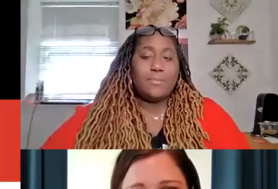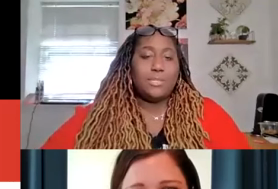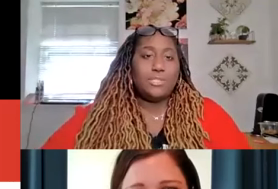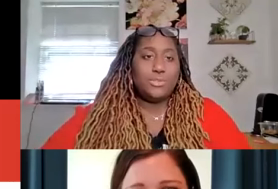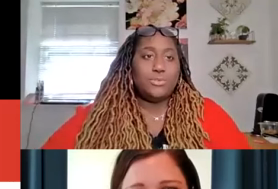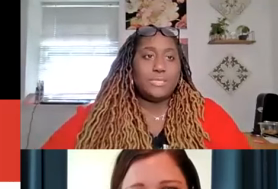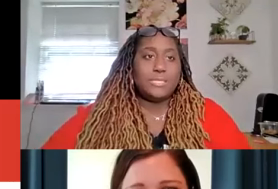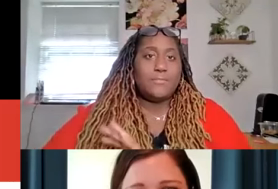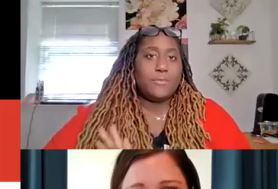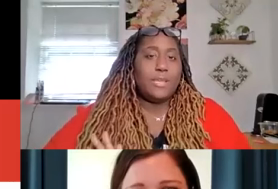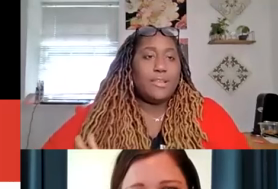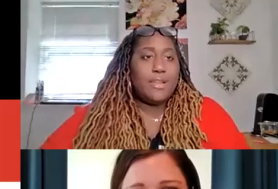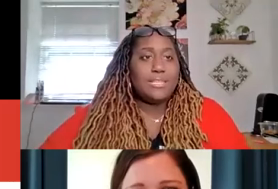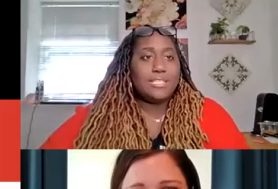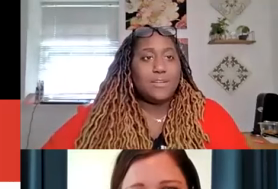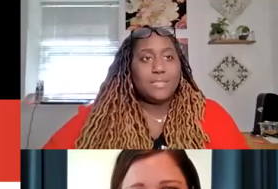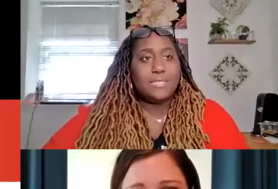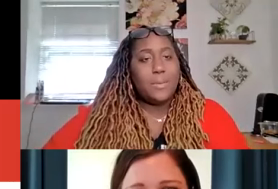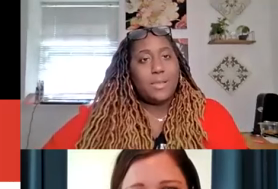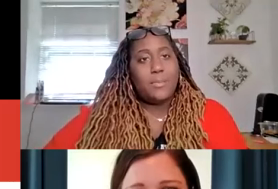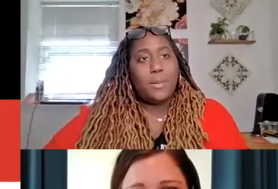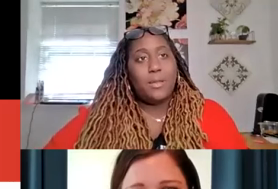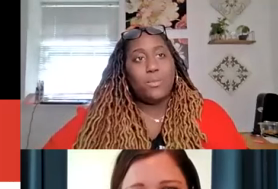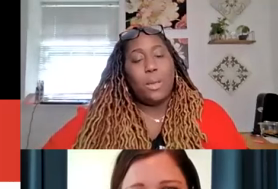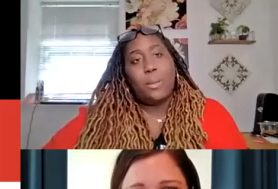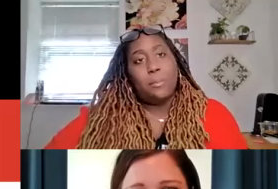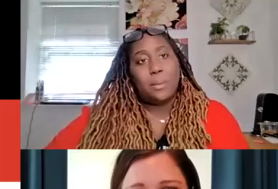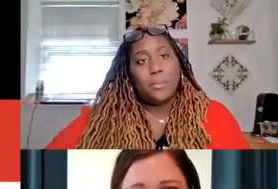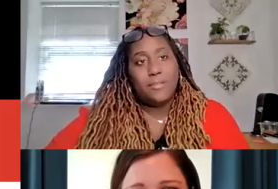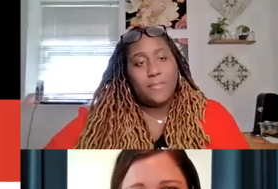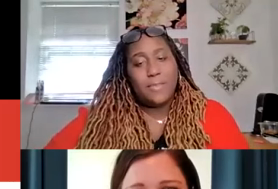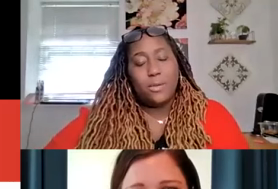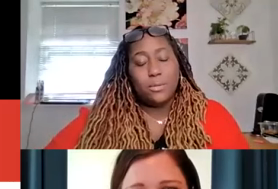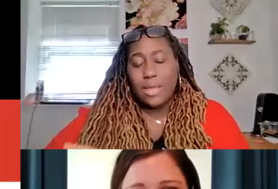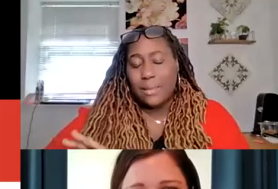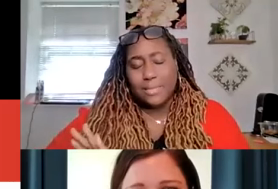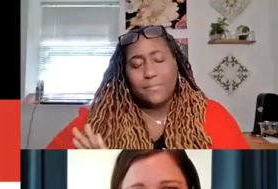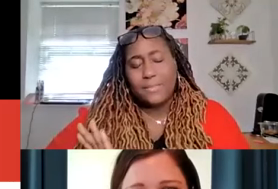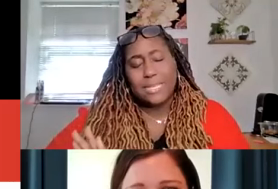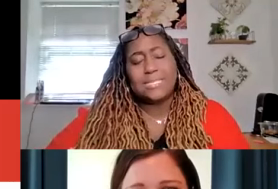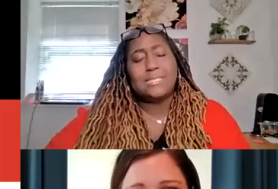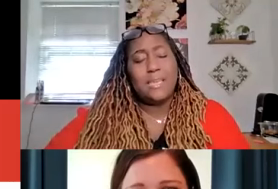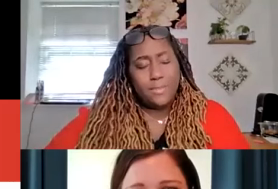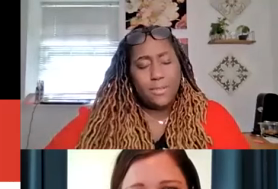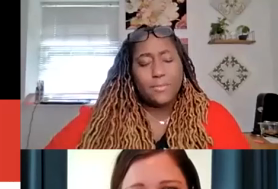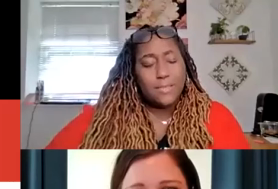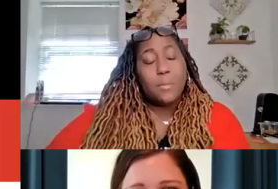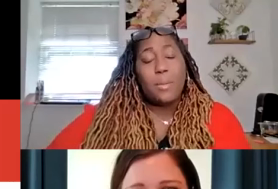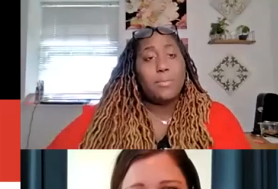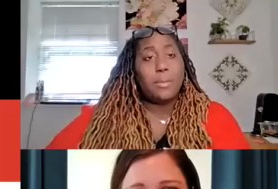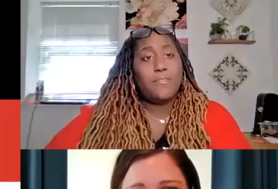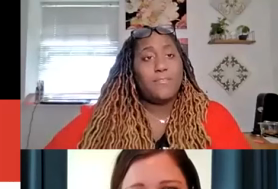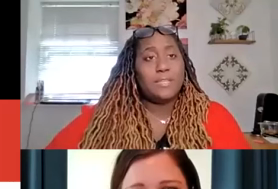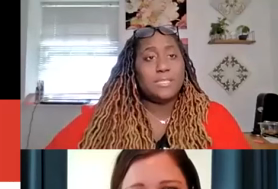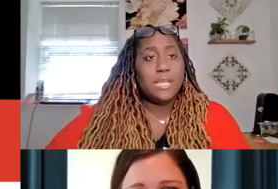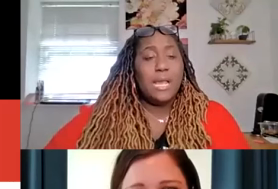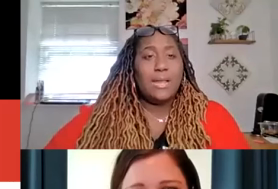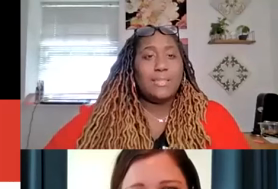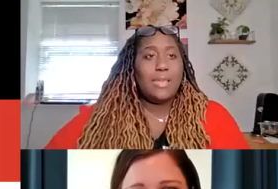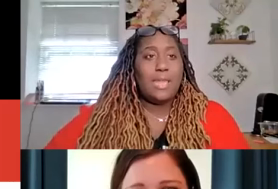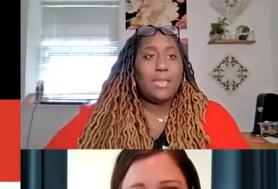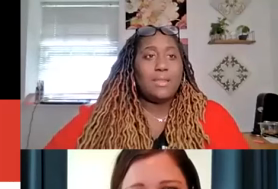allows families to receive free internet service depending upon what public benefit, or I believe it's if they're receiving public